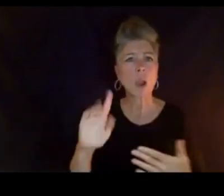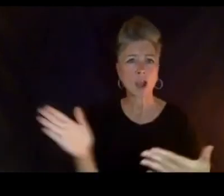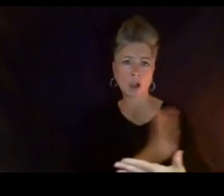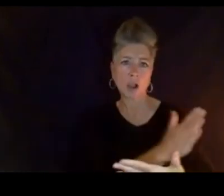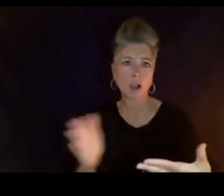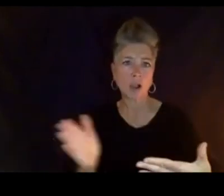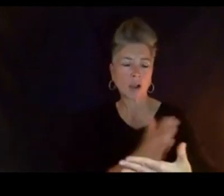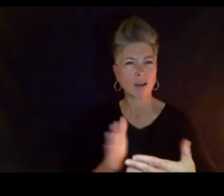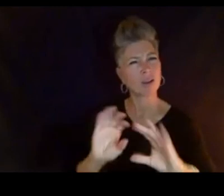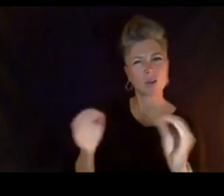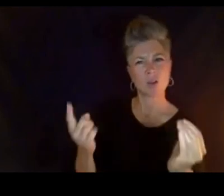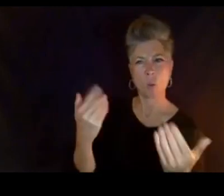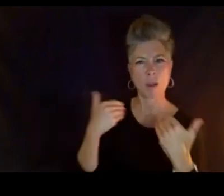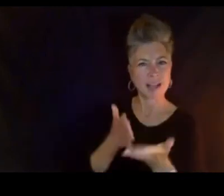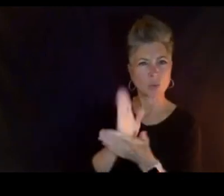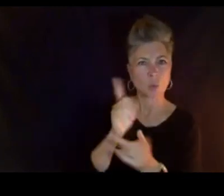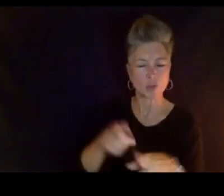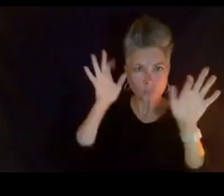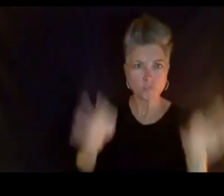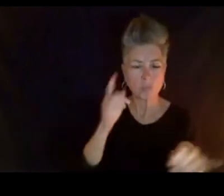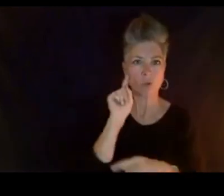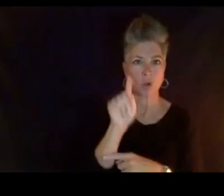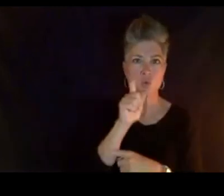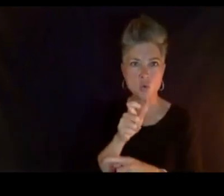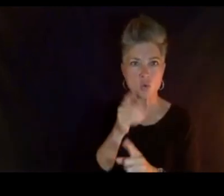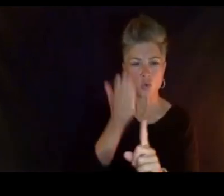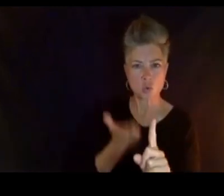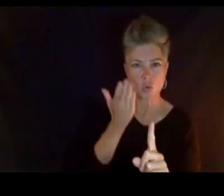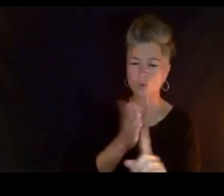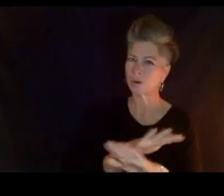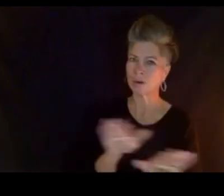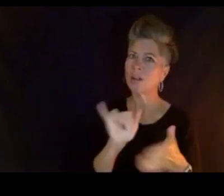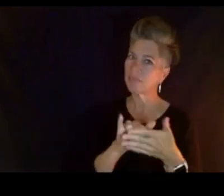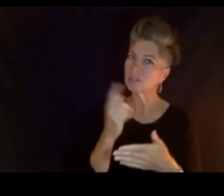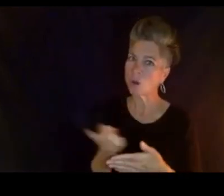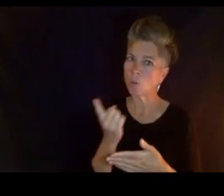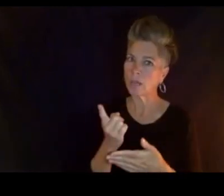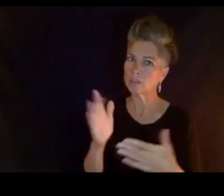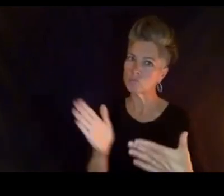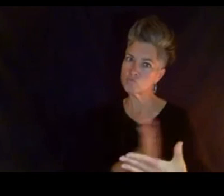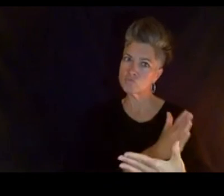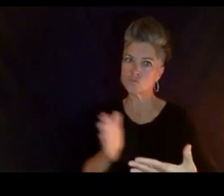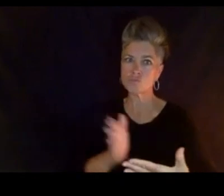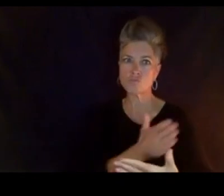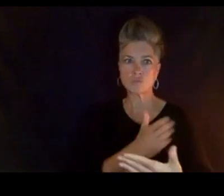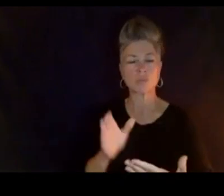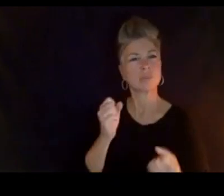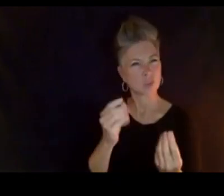and if that is consistently in flux, that is also okay. So I really love her for the way